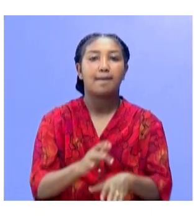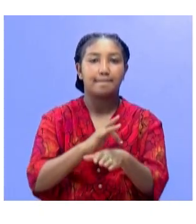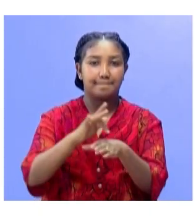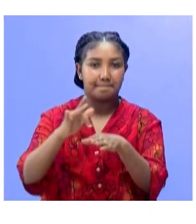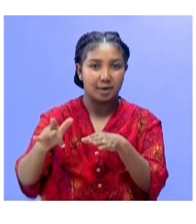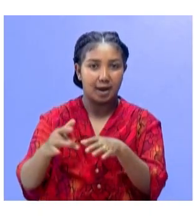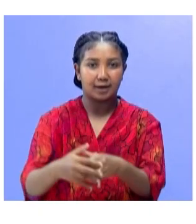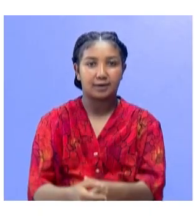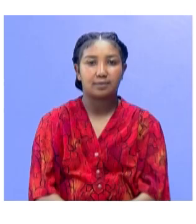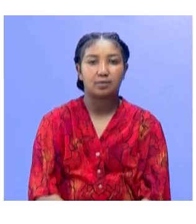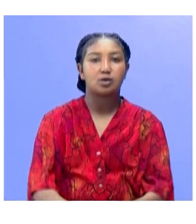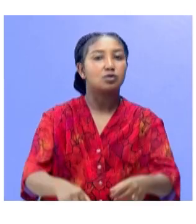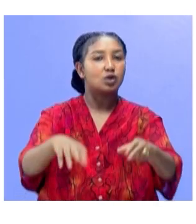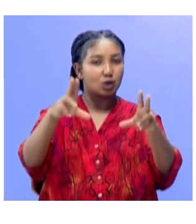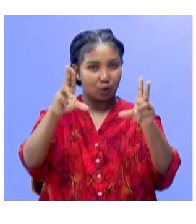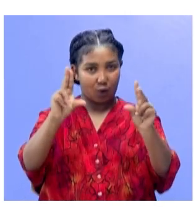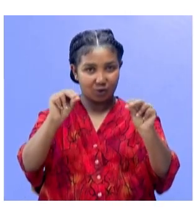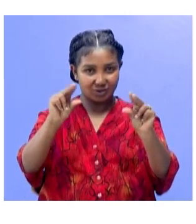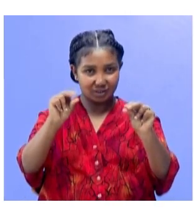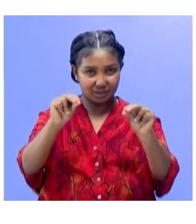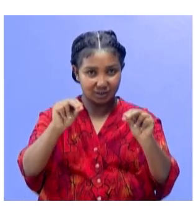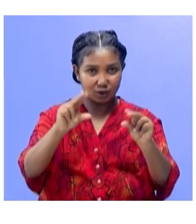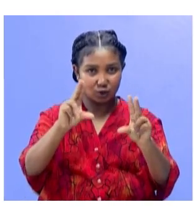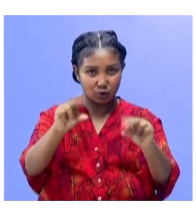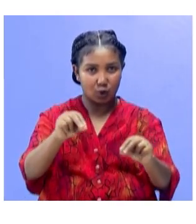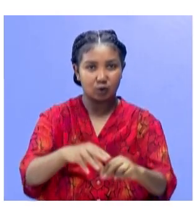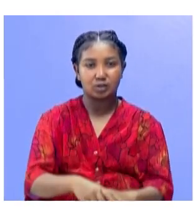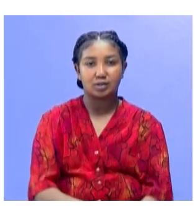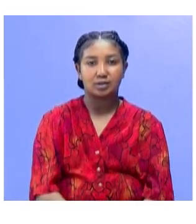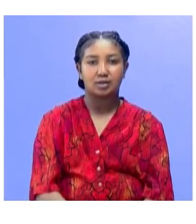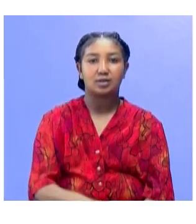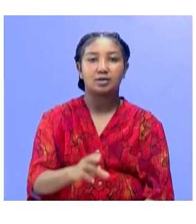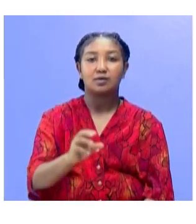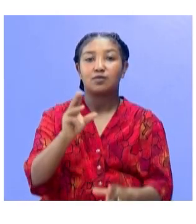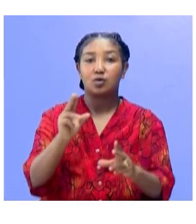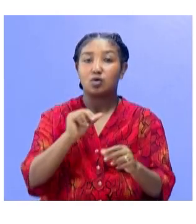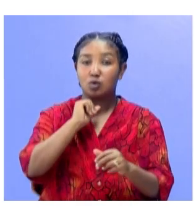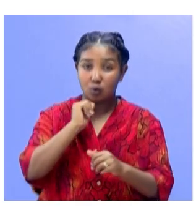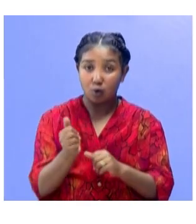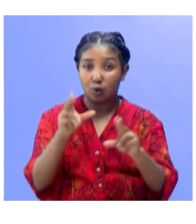blank not, okay, if you not